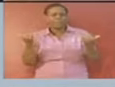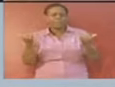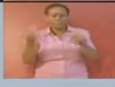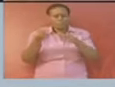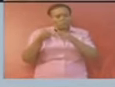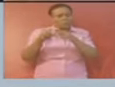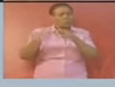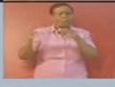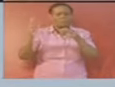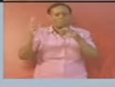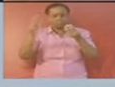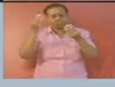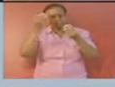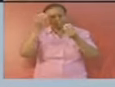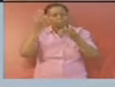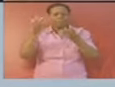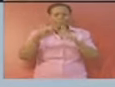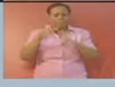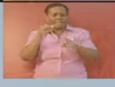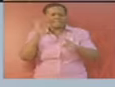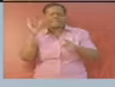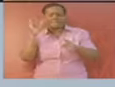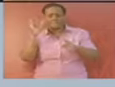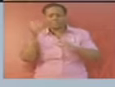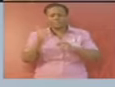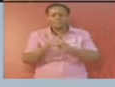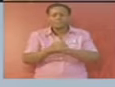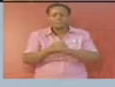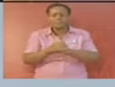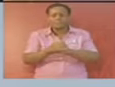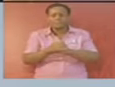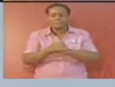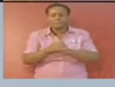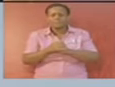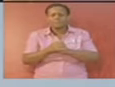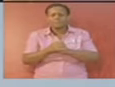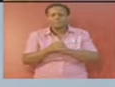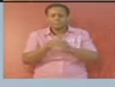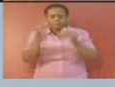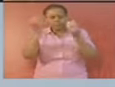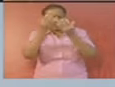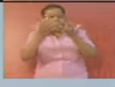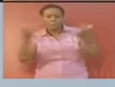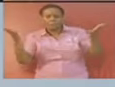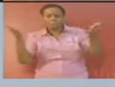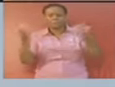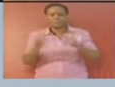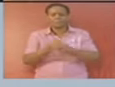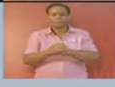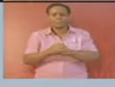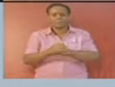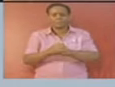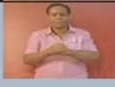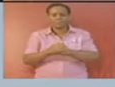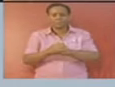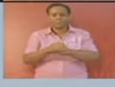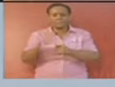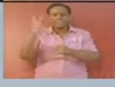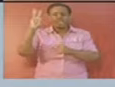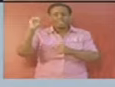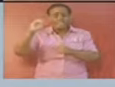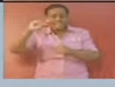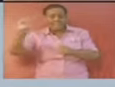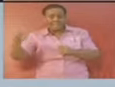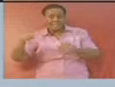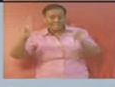p.m. Friday, November 27th, first. Won't go into too much detail with it. We are just over 60,000 tests completed and submitted